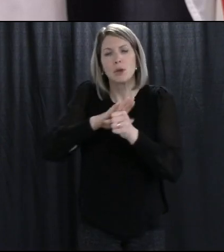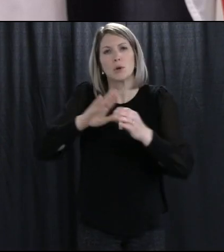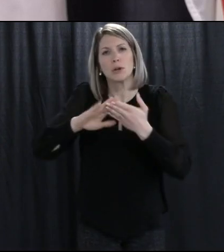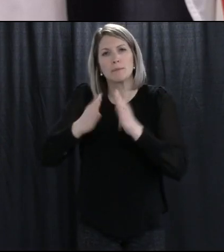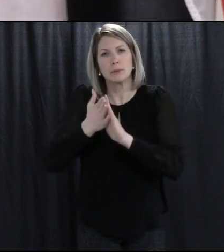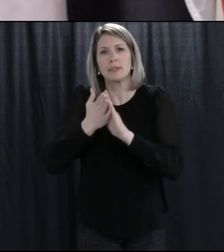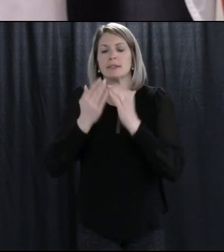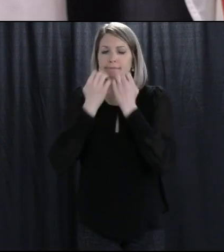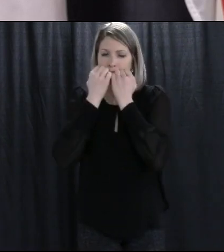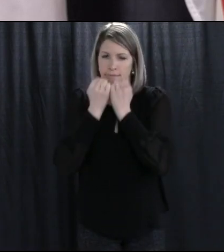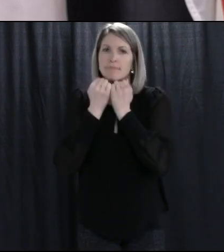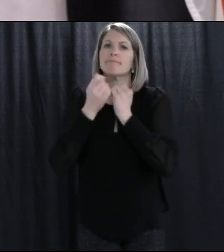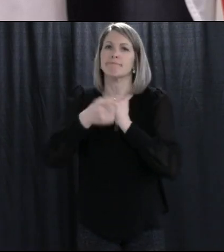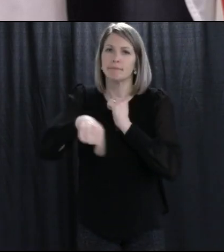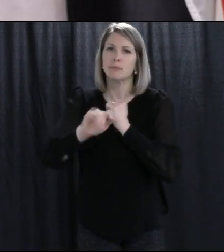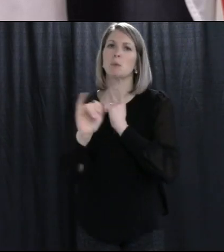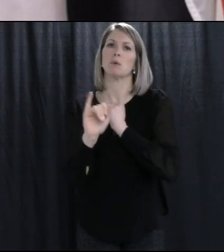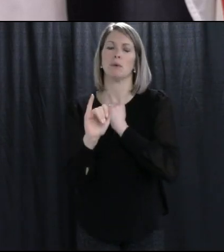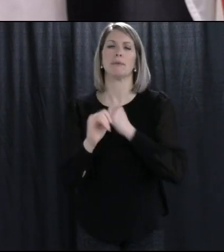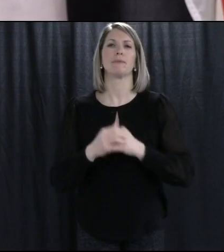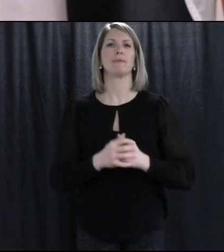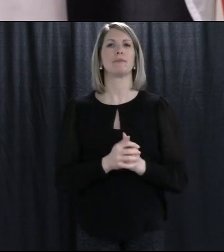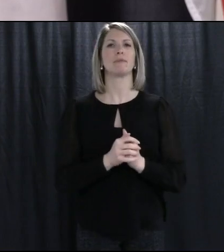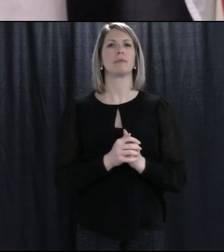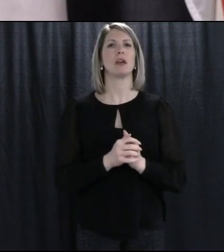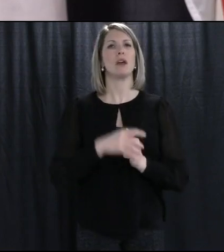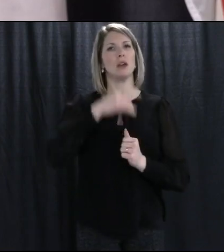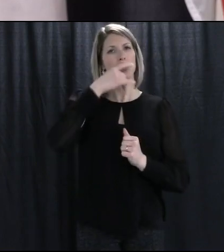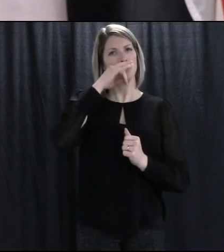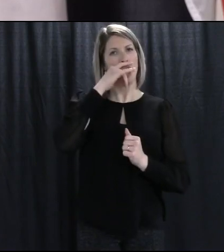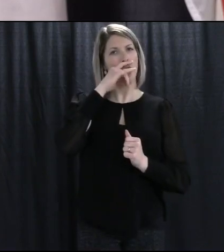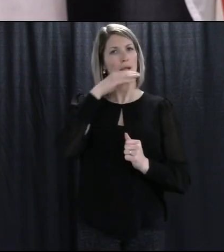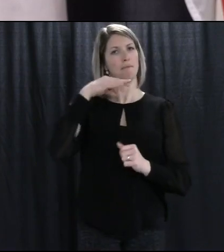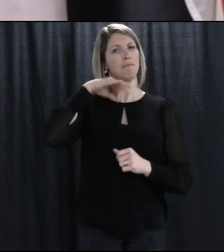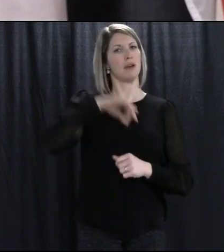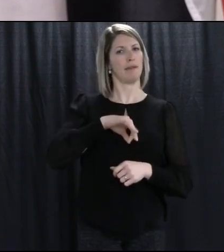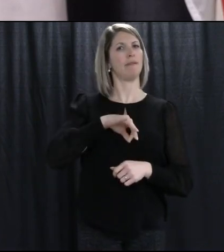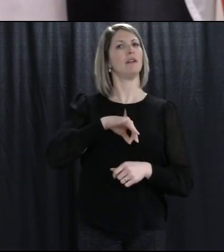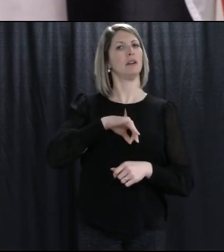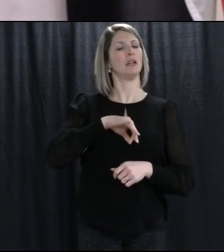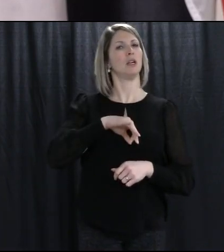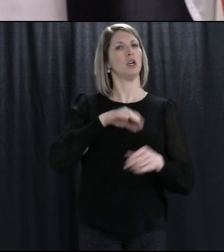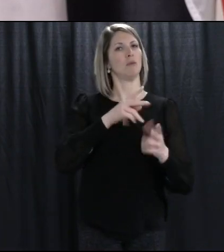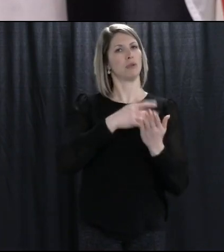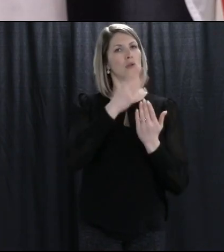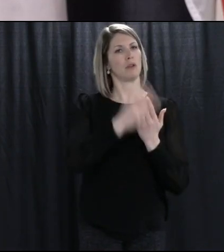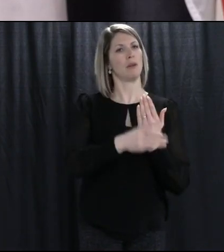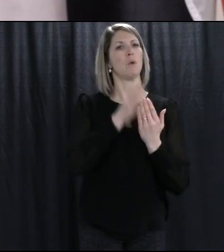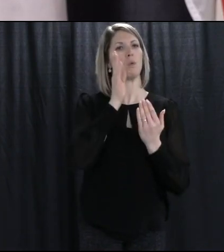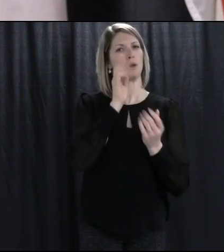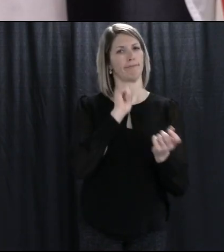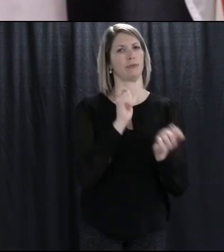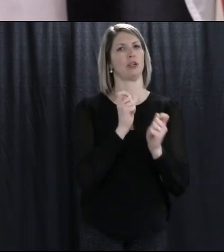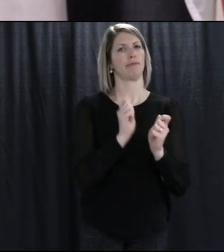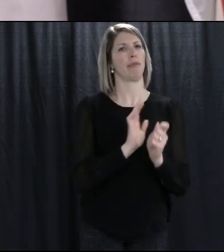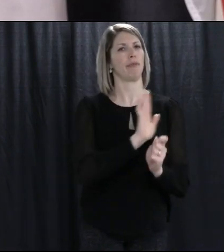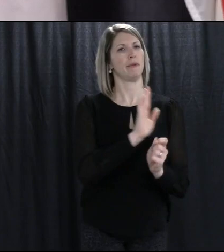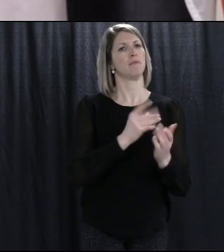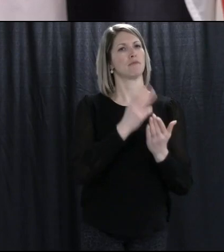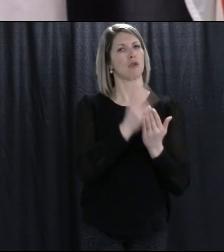The Canada Child Benefit changes up to $300 per child for the 2019-20